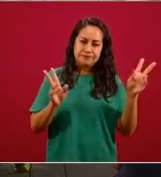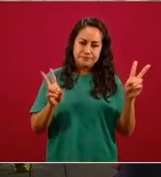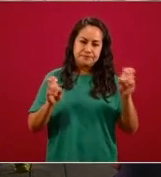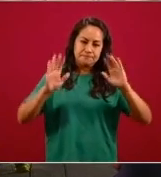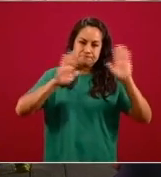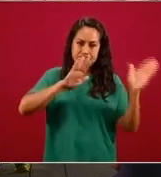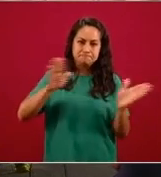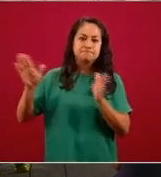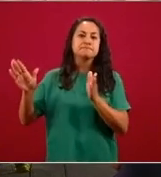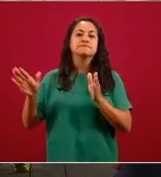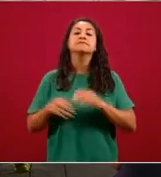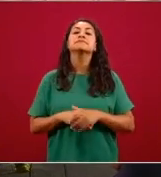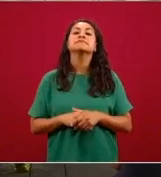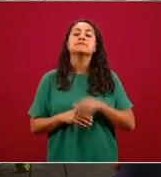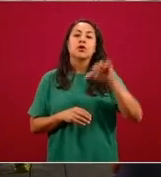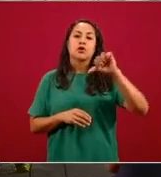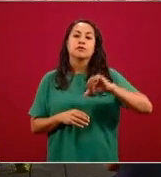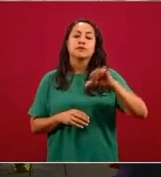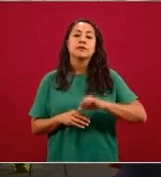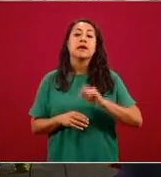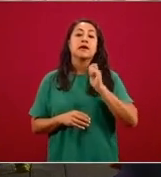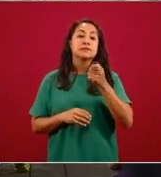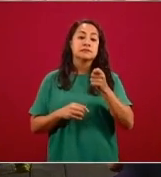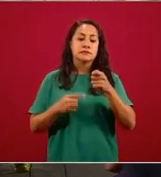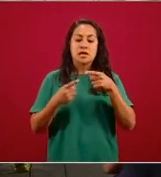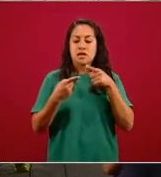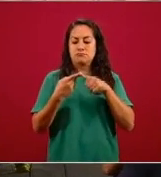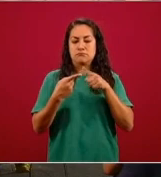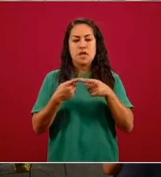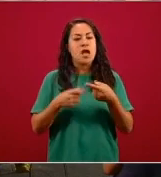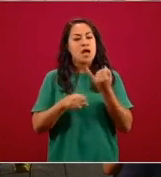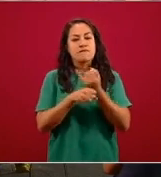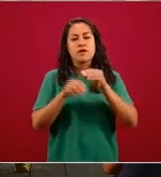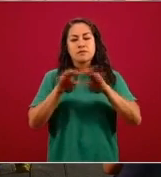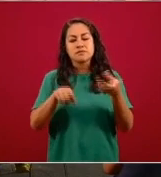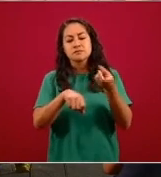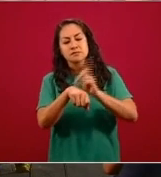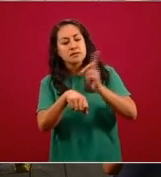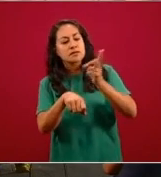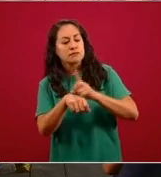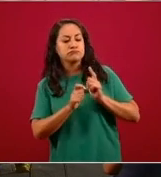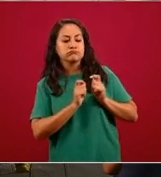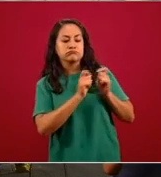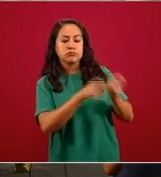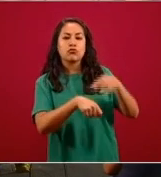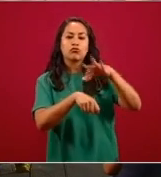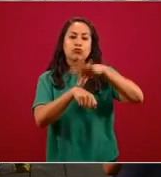these kind of aggressions cannot be tolerated. Let's begin with the technical daily report